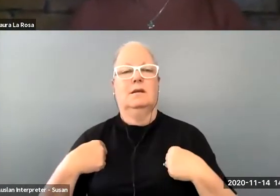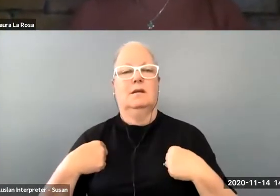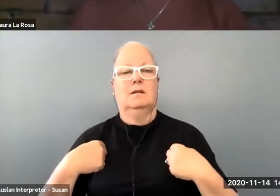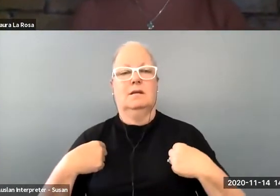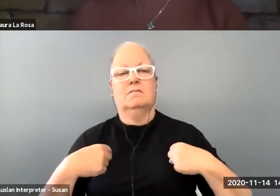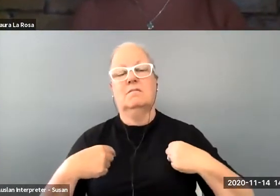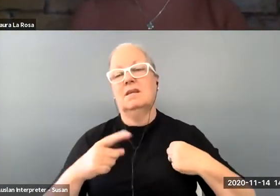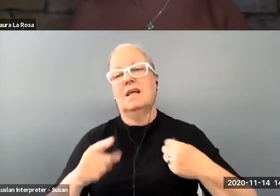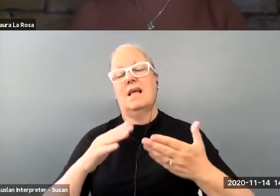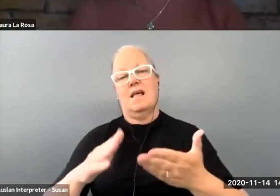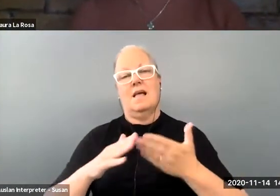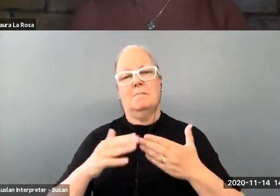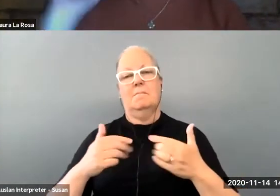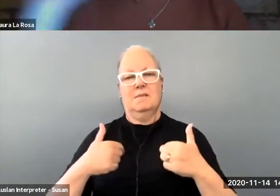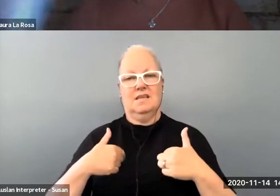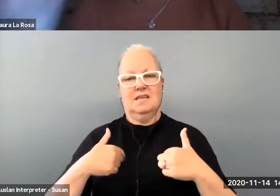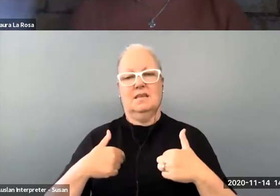It helps kind of drown out that